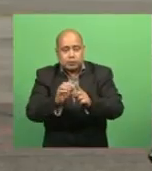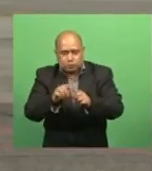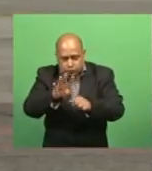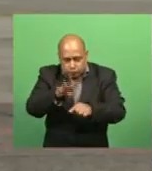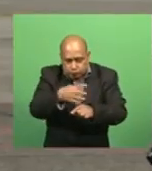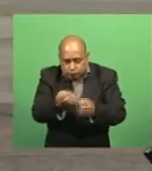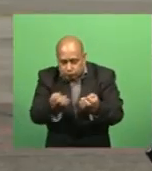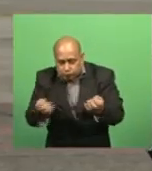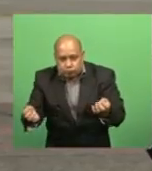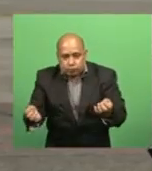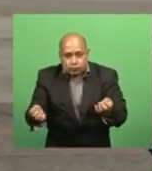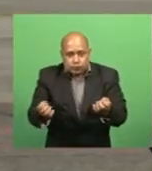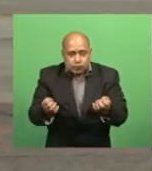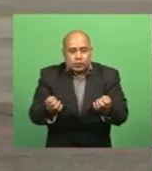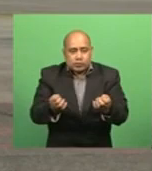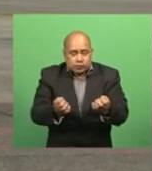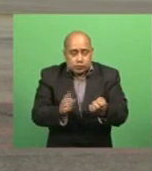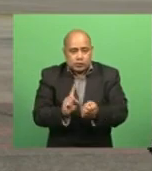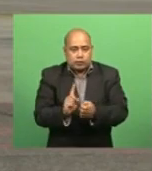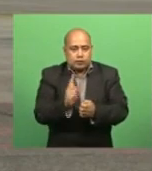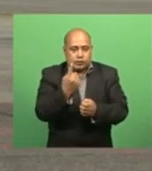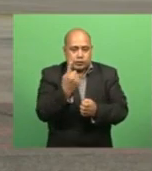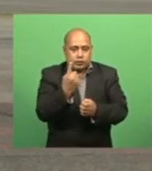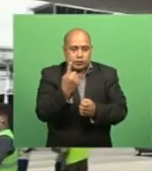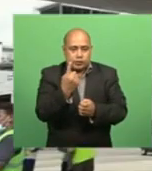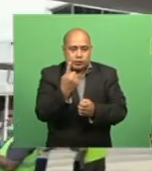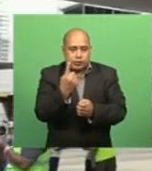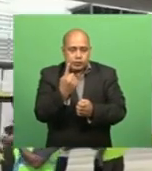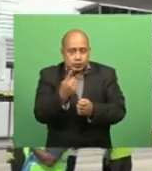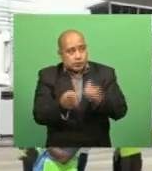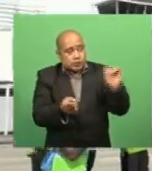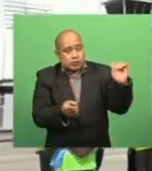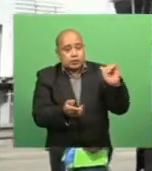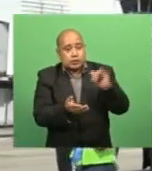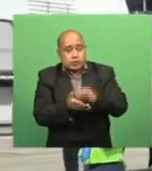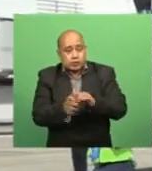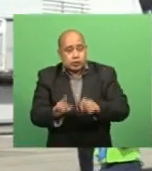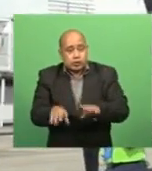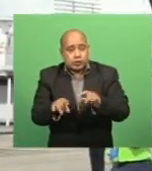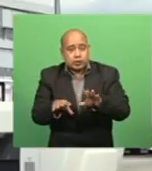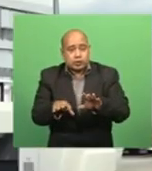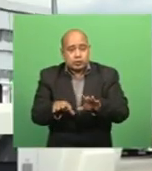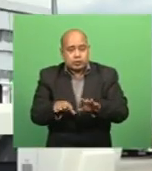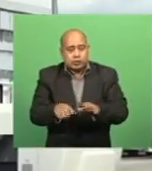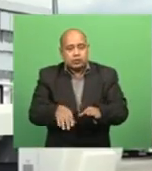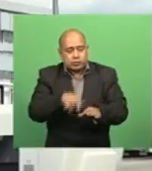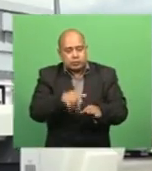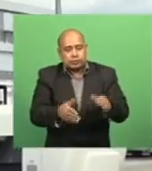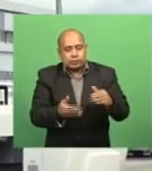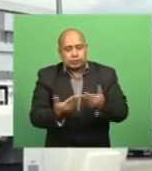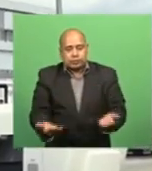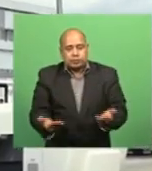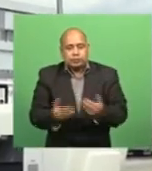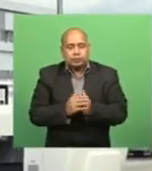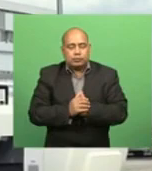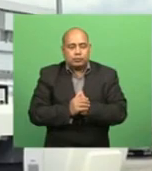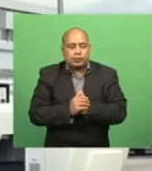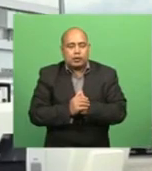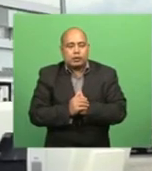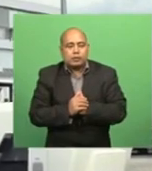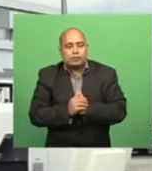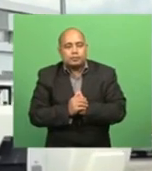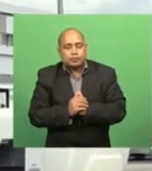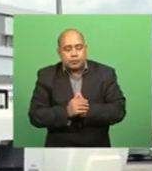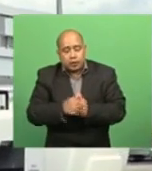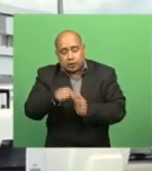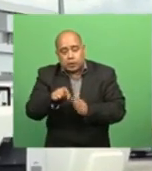think this is the first of a couple of flights that will come from Australia. New Zealand High Commissioner to Fiji, Jonathan Kerr, says they will offer support where